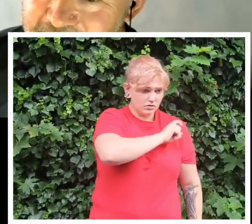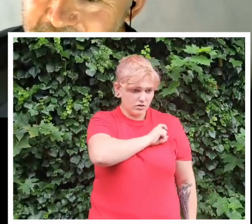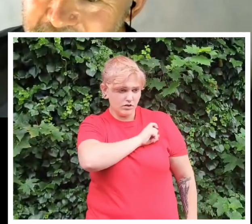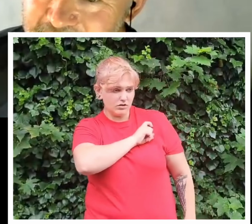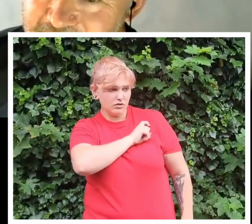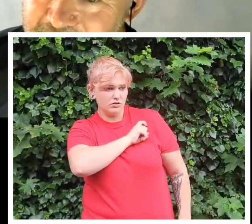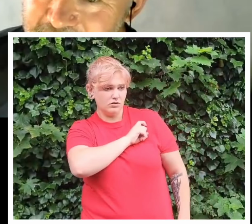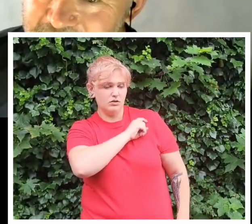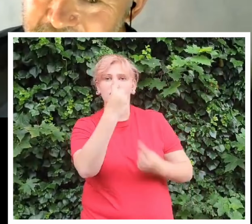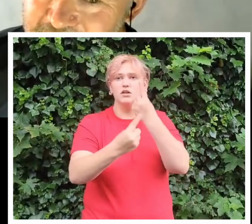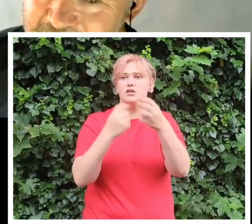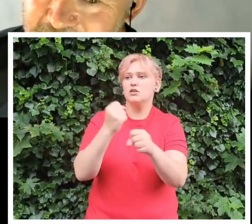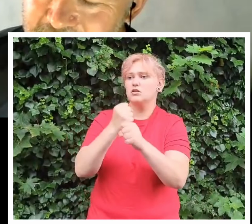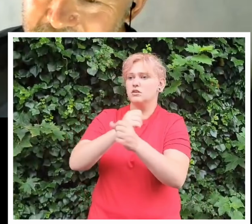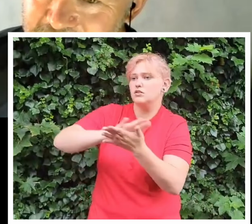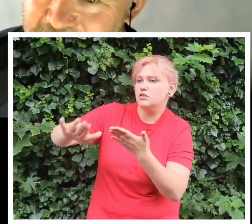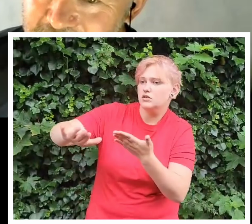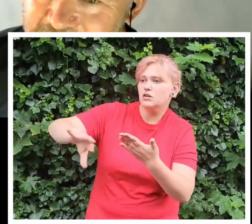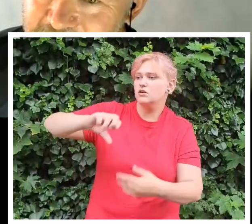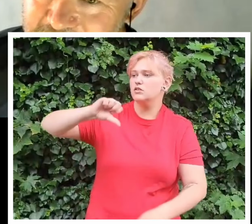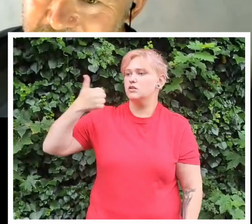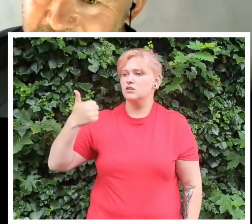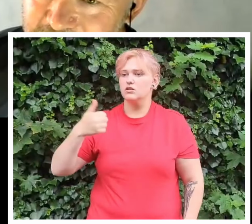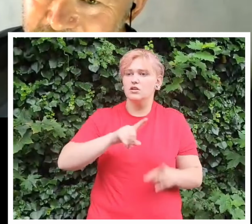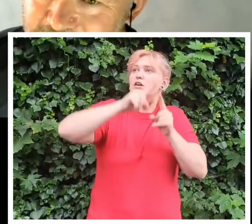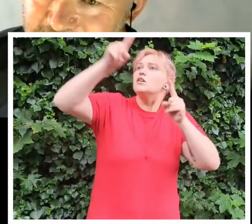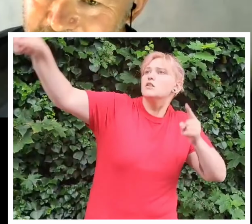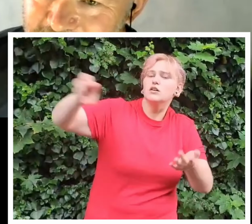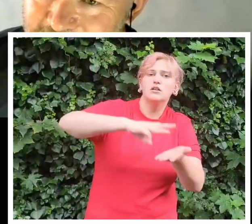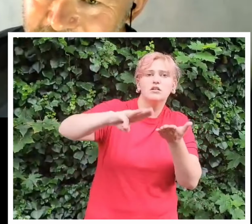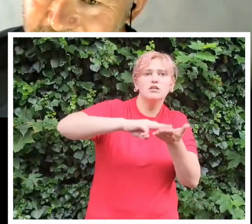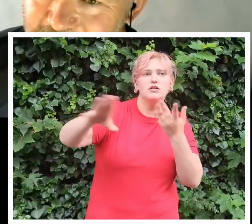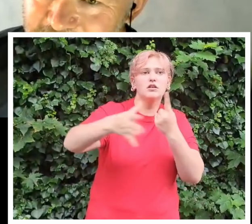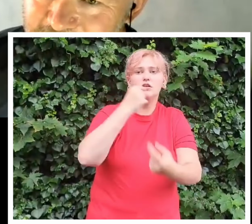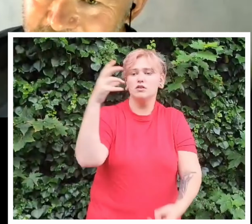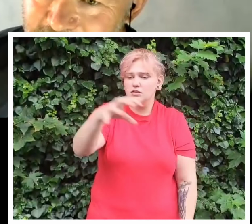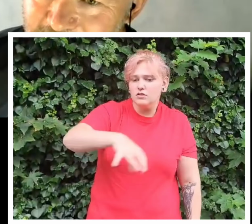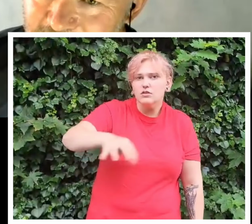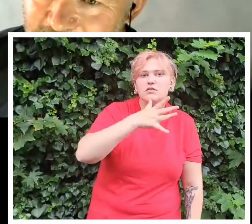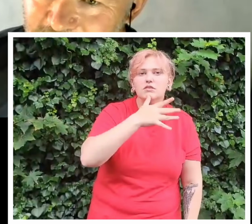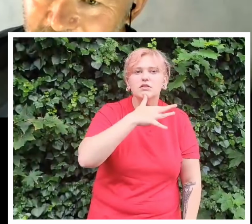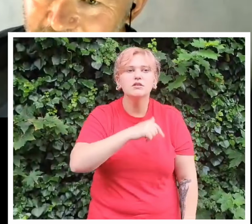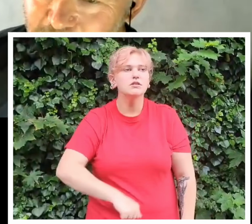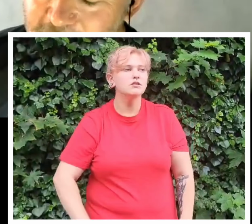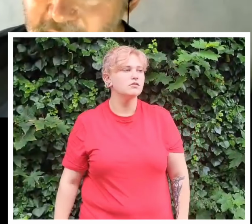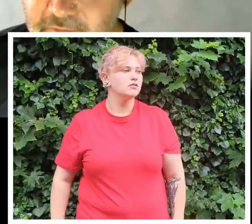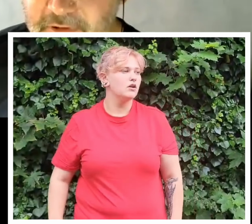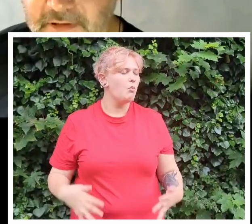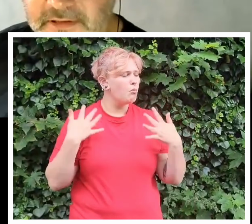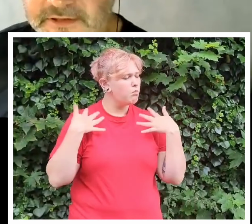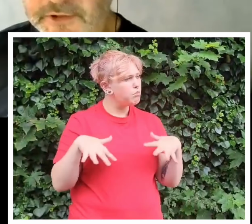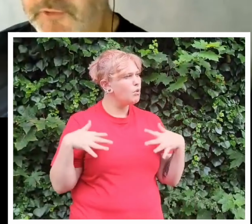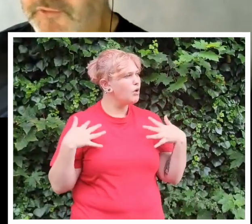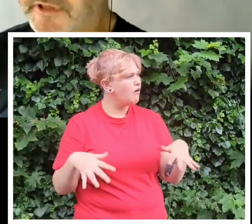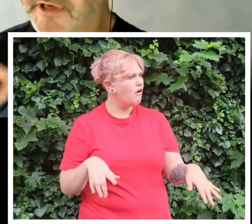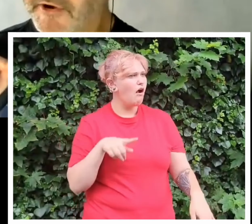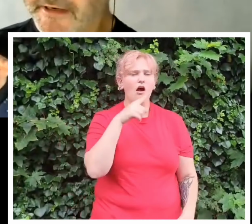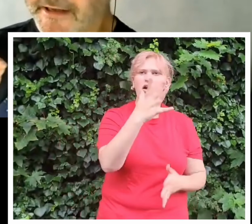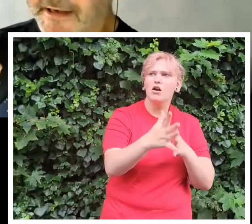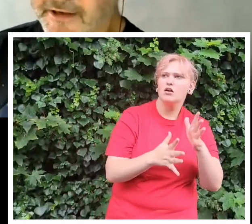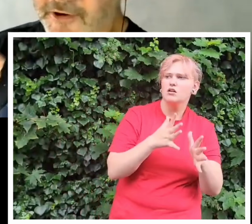in Raynham, one in Gillingham, and then going out of Medway, you've got one on the Isle of Sheppey. Wow. So